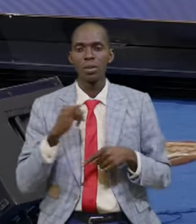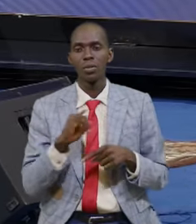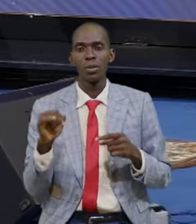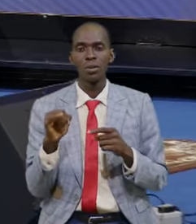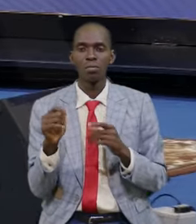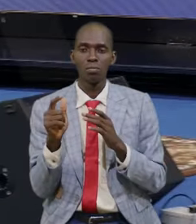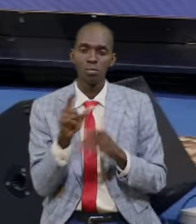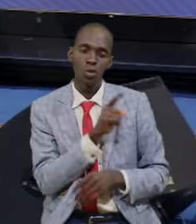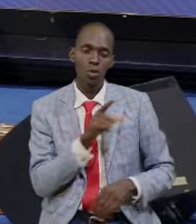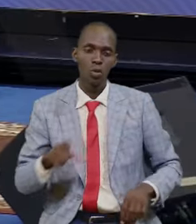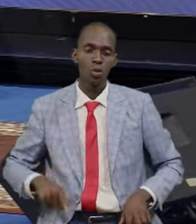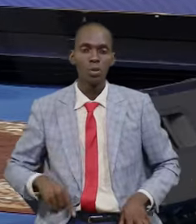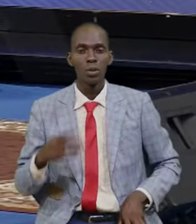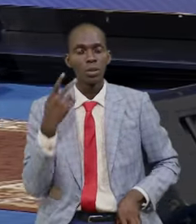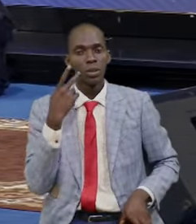looking at very quickly.